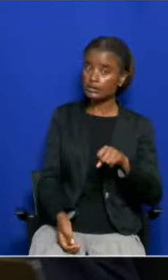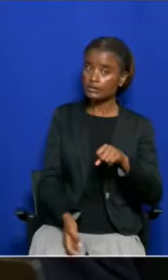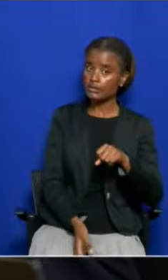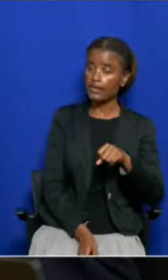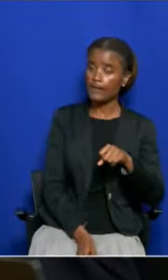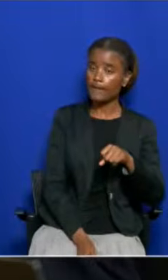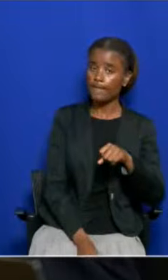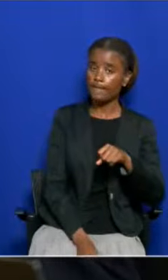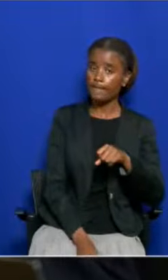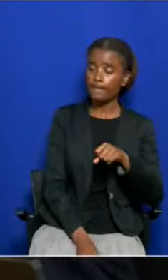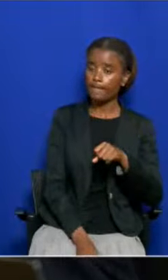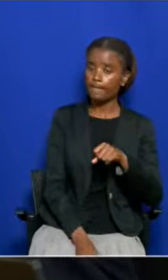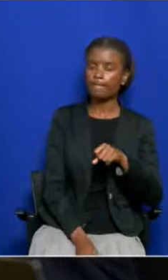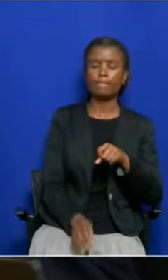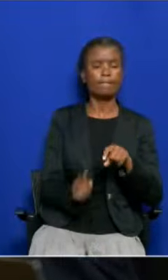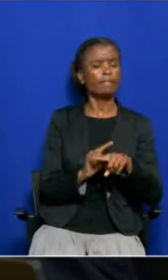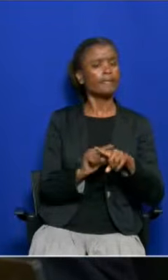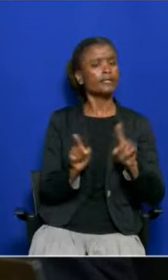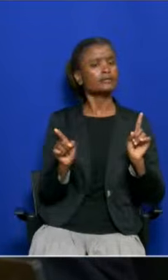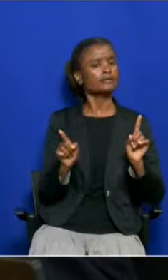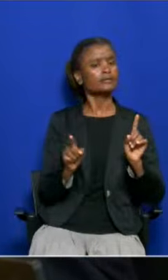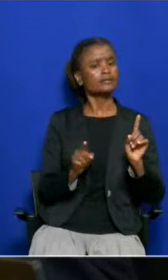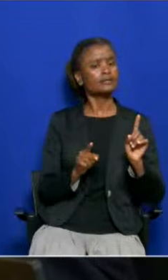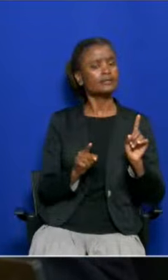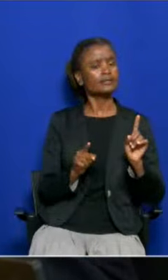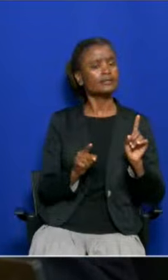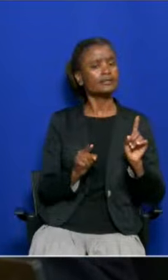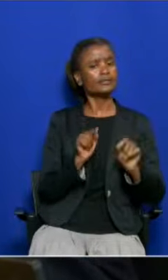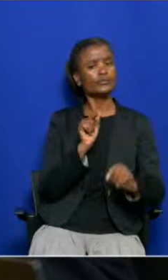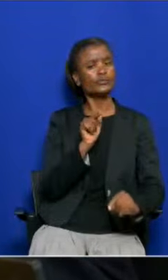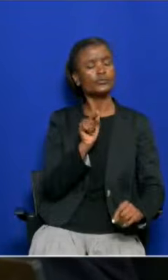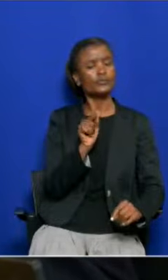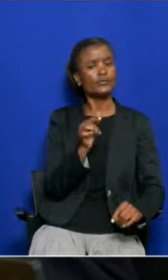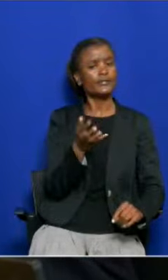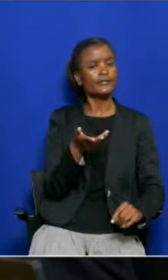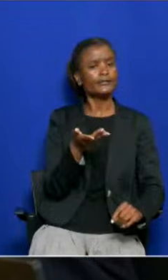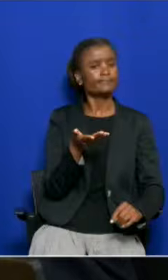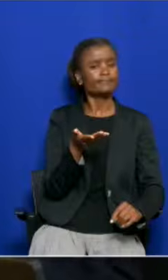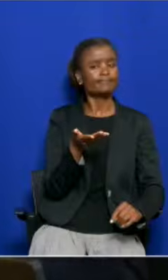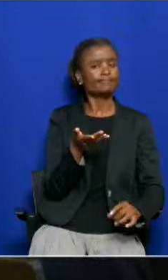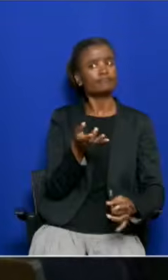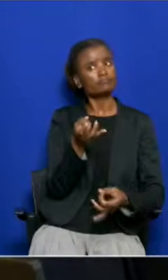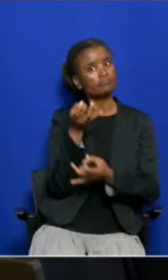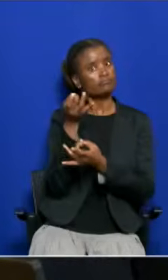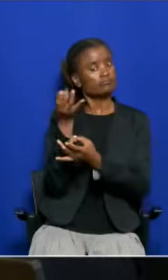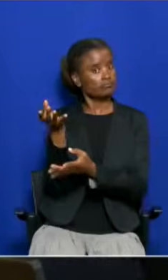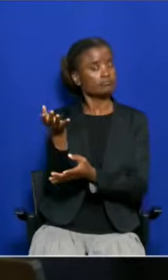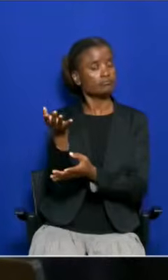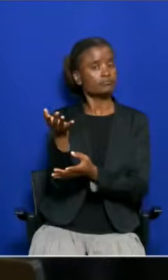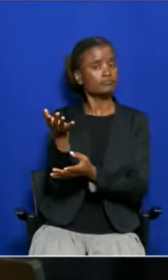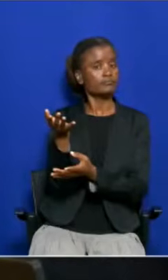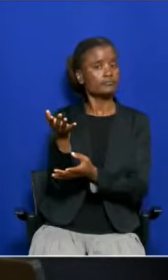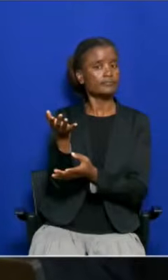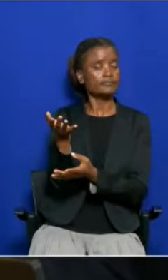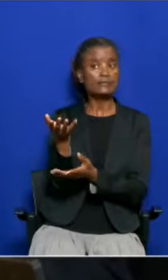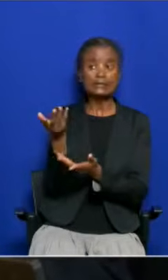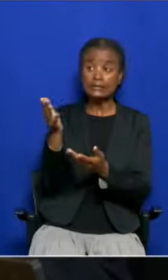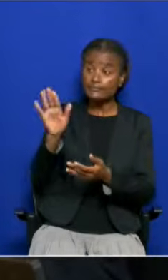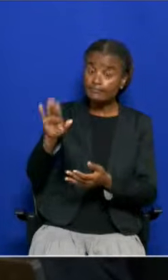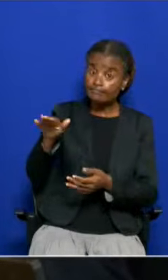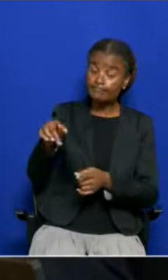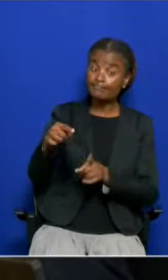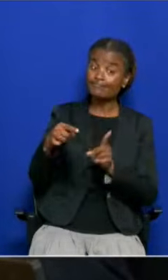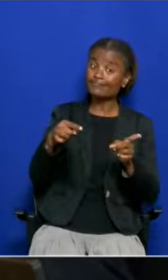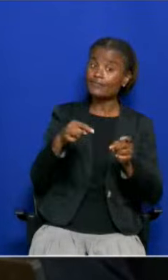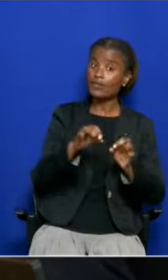But why wouldn't you then mention to the general, by the way, the family have asked